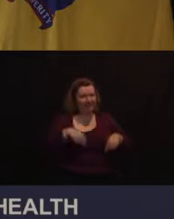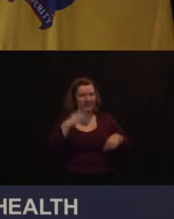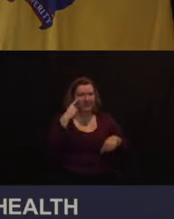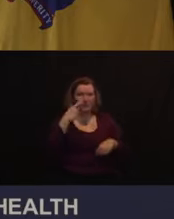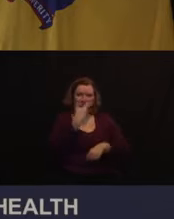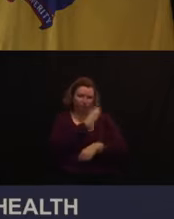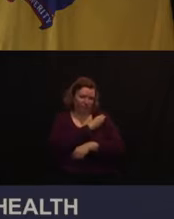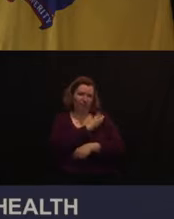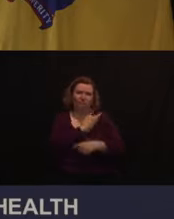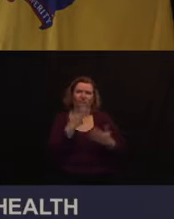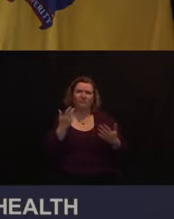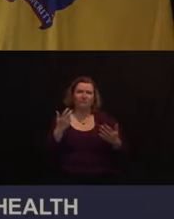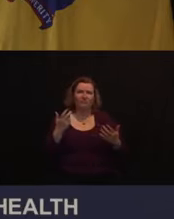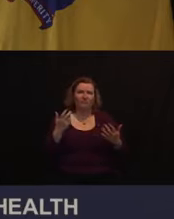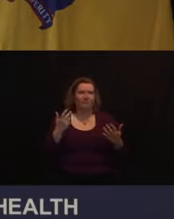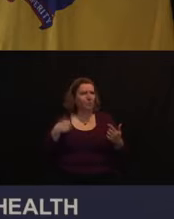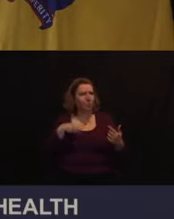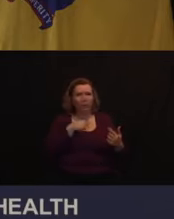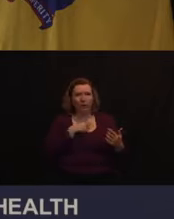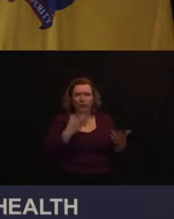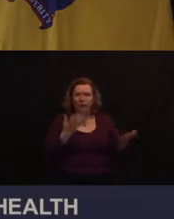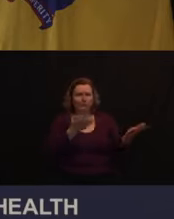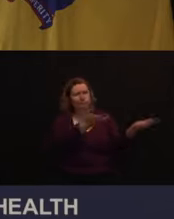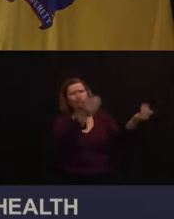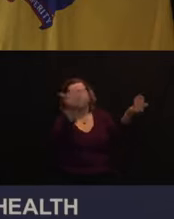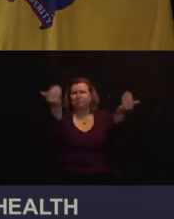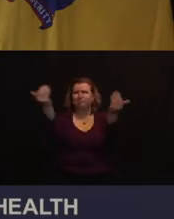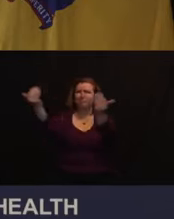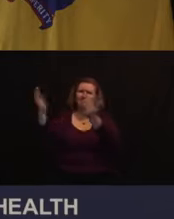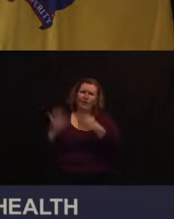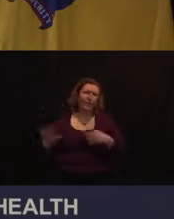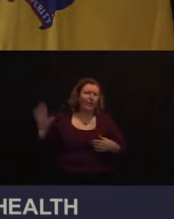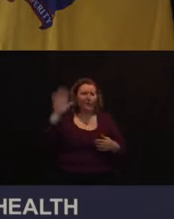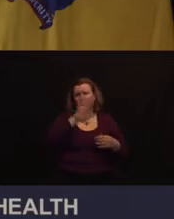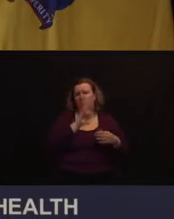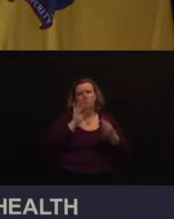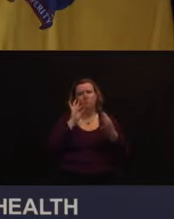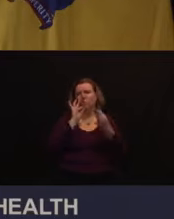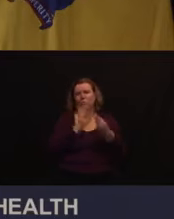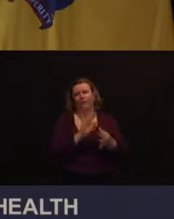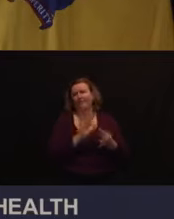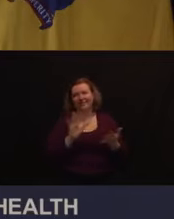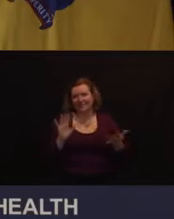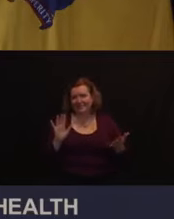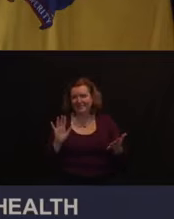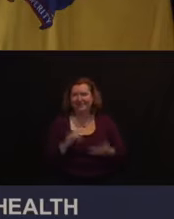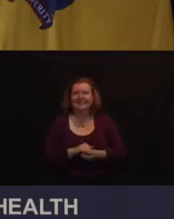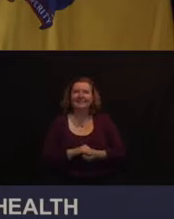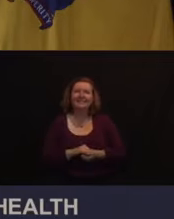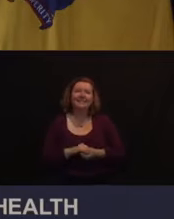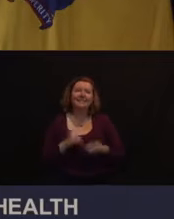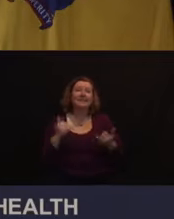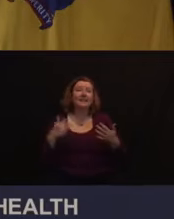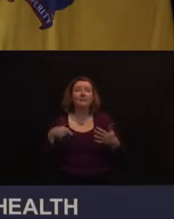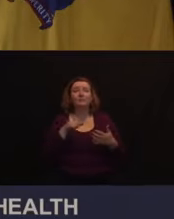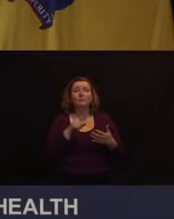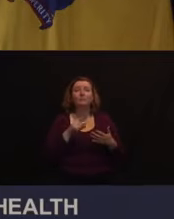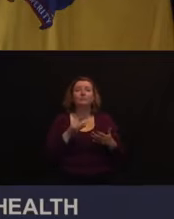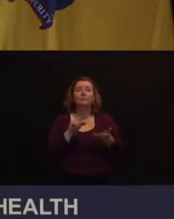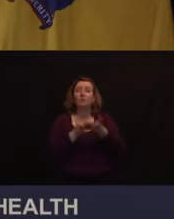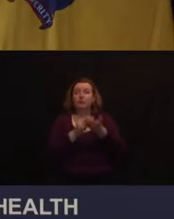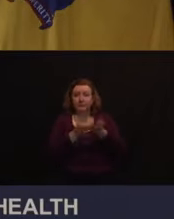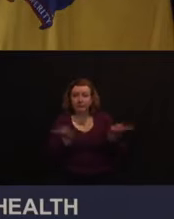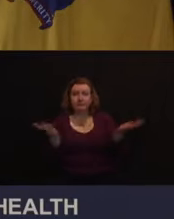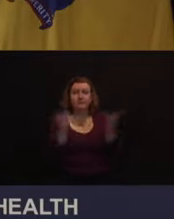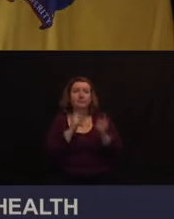from all over the place in to help, and that's just what the doctor ordered. We'll start out with Matt over here. Before we do, tomorrow, I think